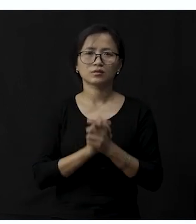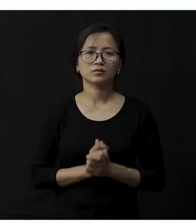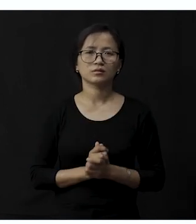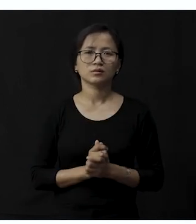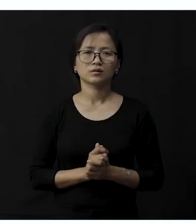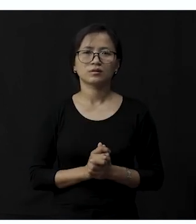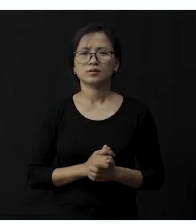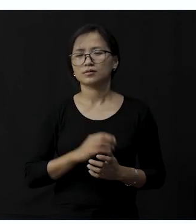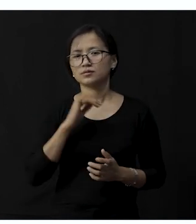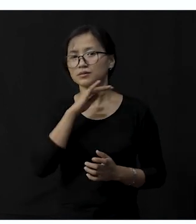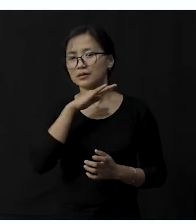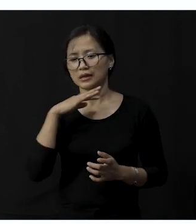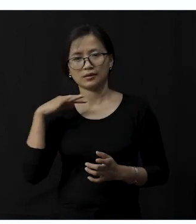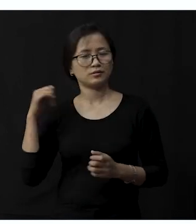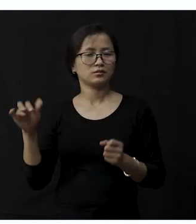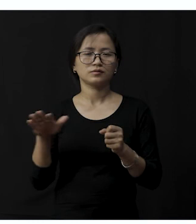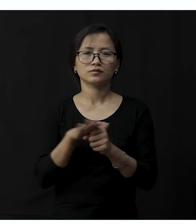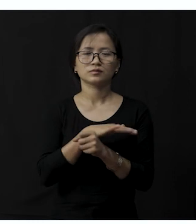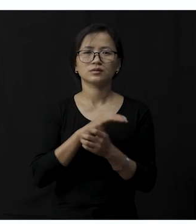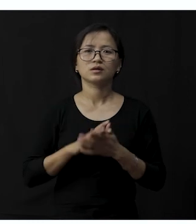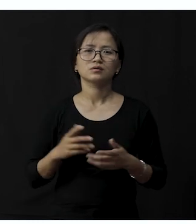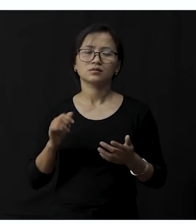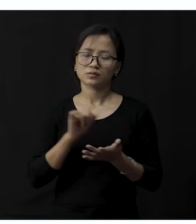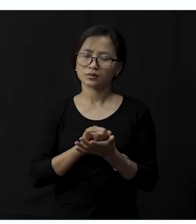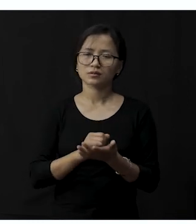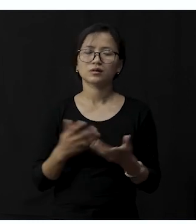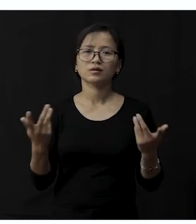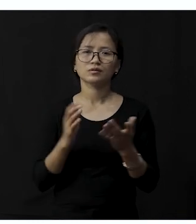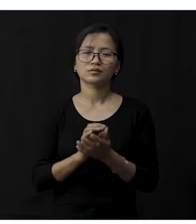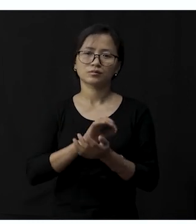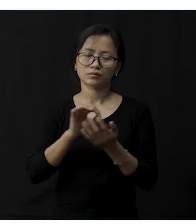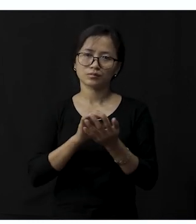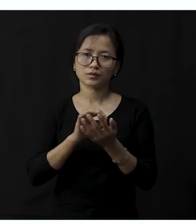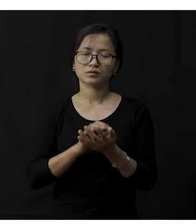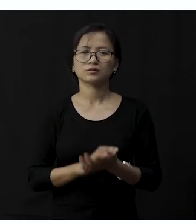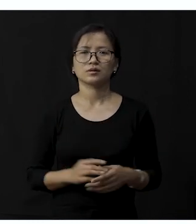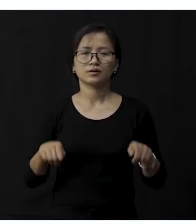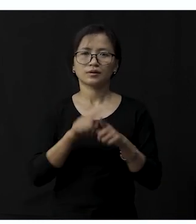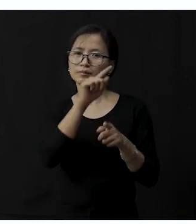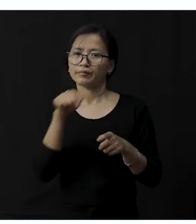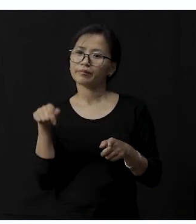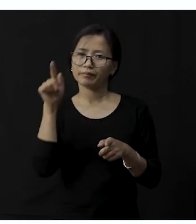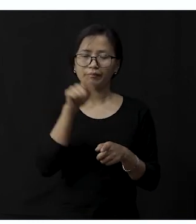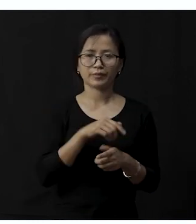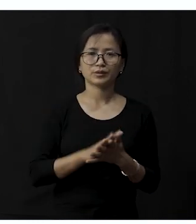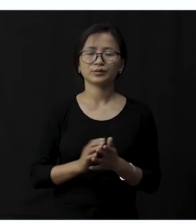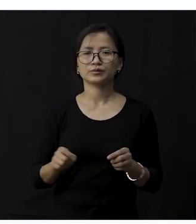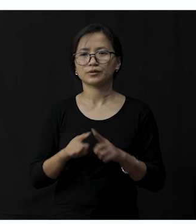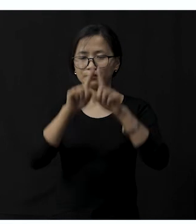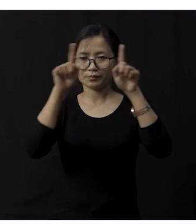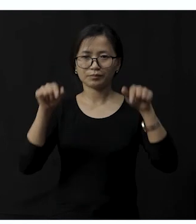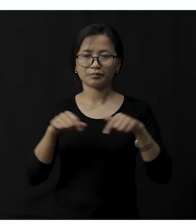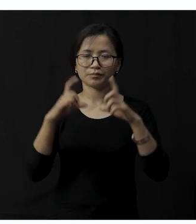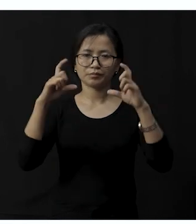that rainbow is colorful. So that is how you're going to mix and match with the